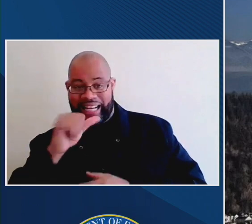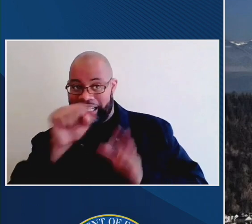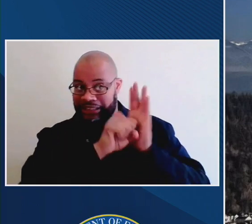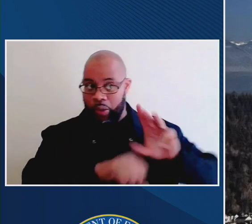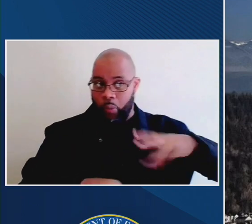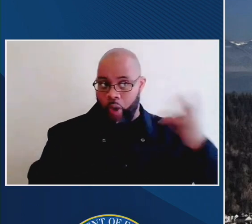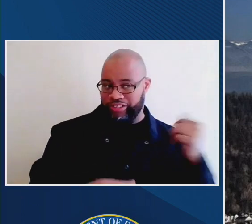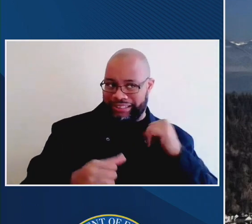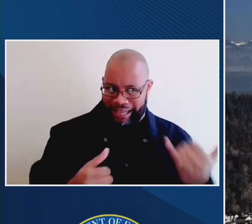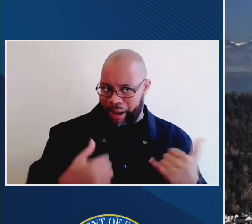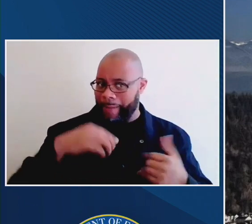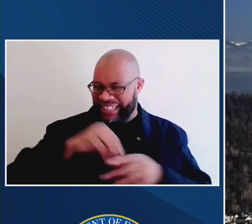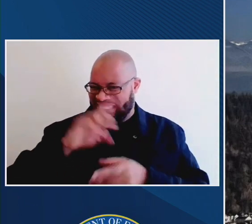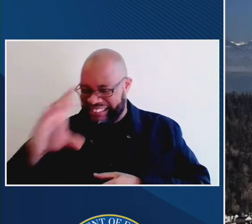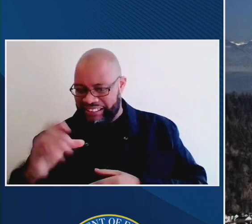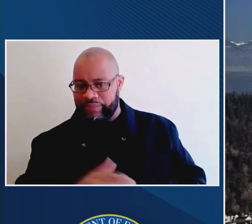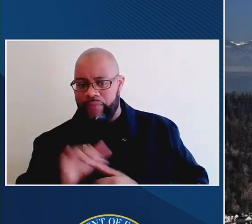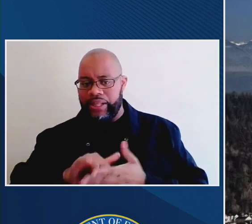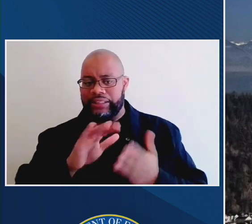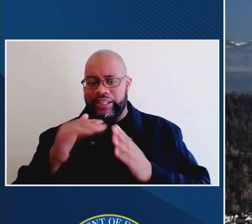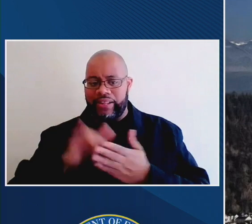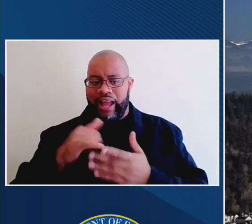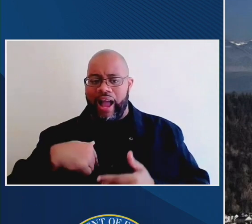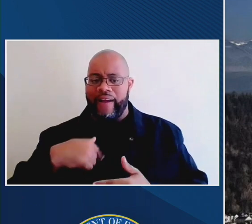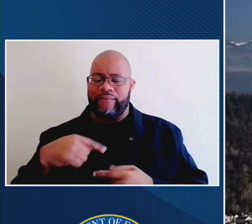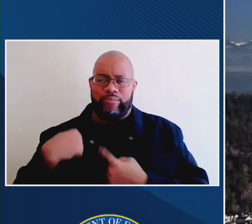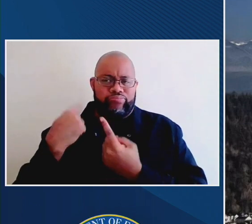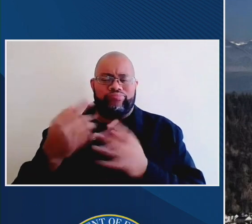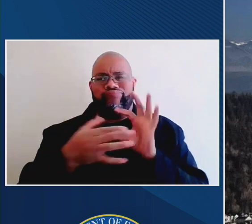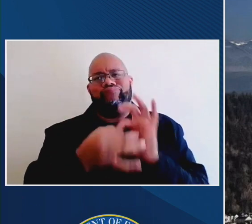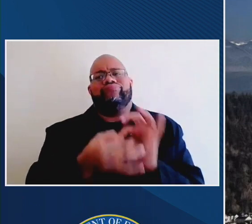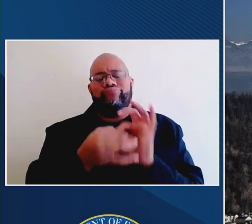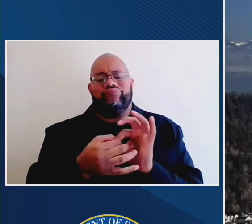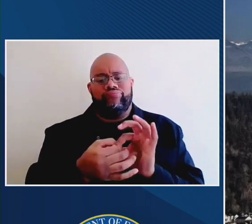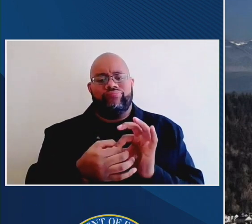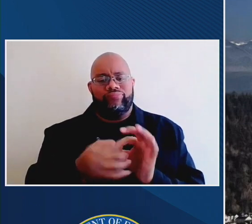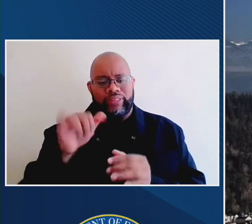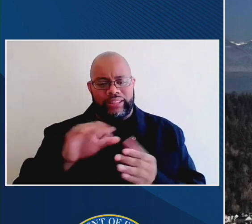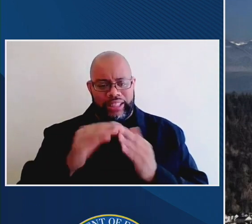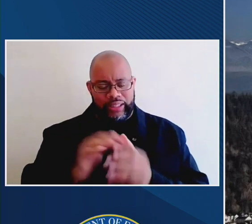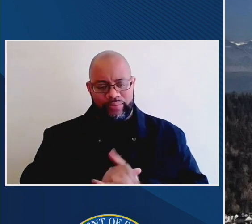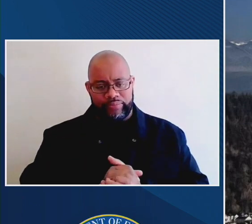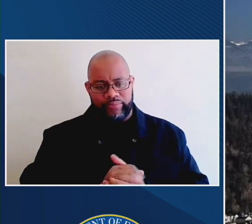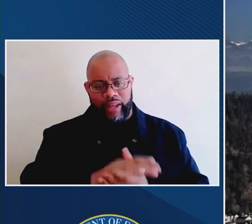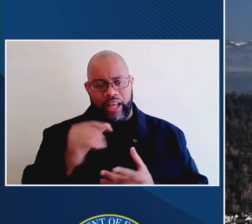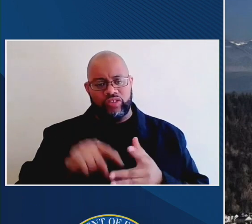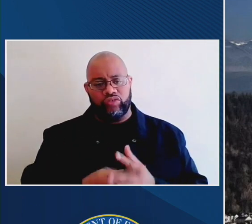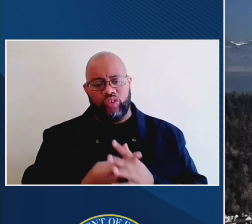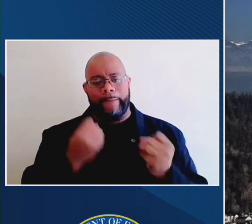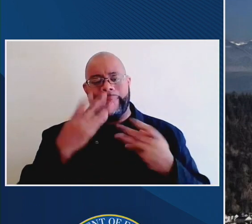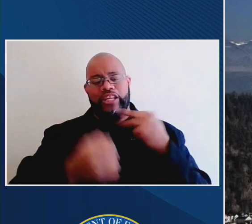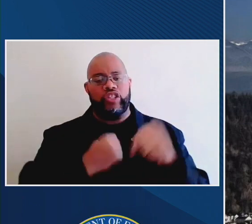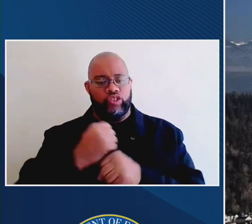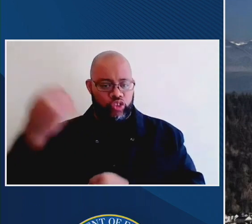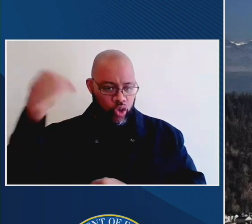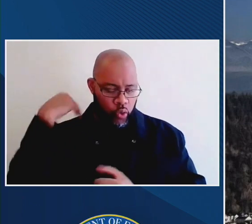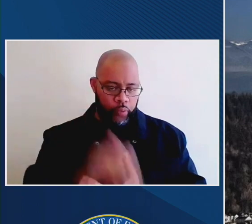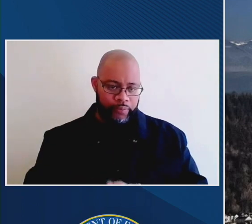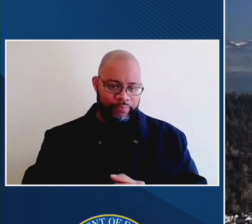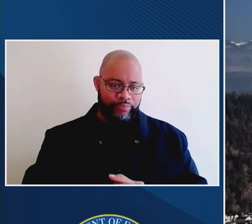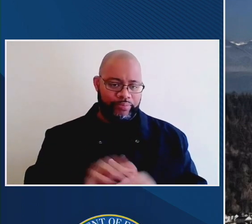Washington. It's a city that I have a long attachment and connection to. And it started many, many years ago as a